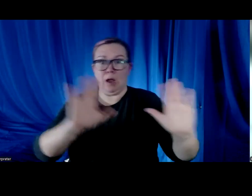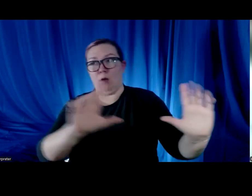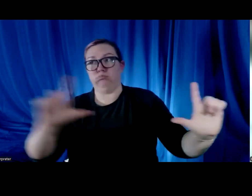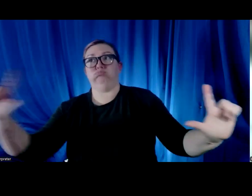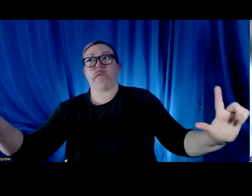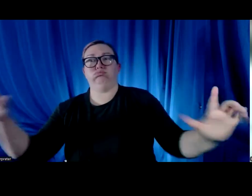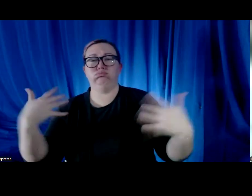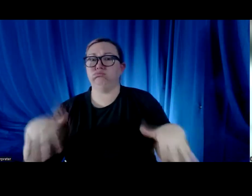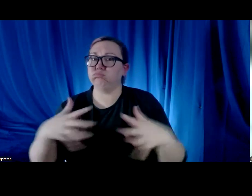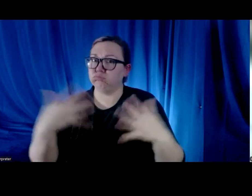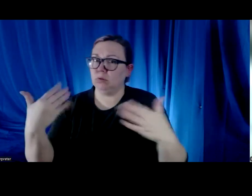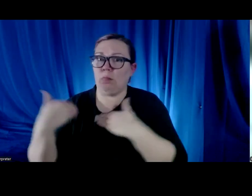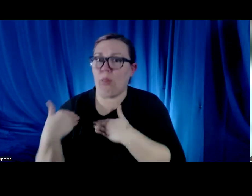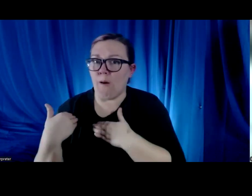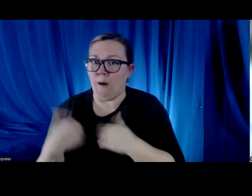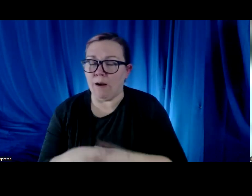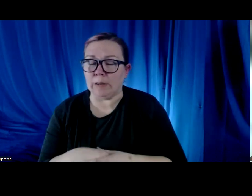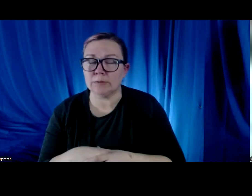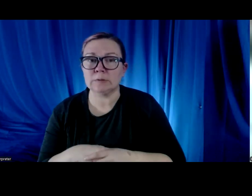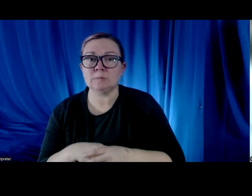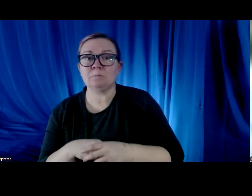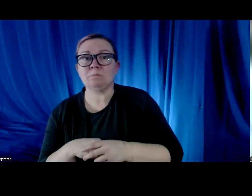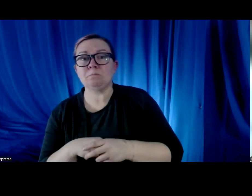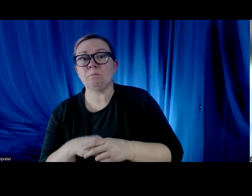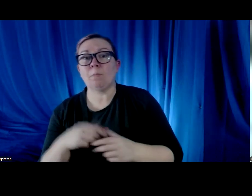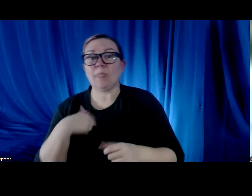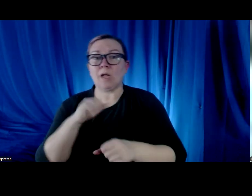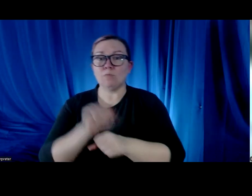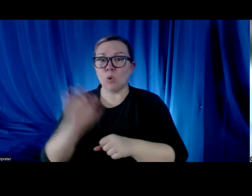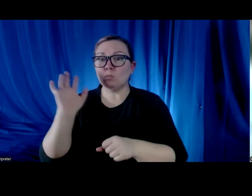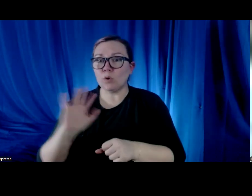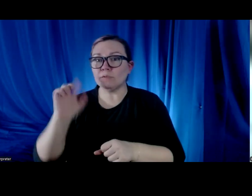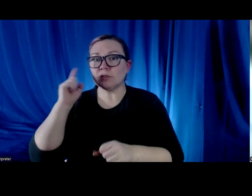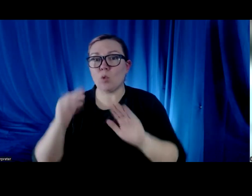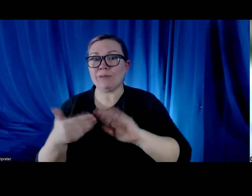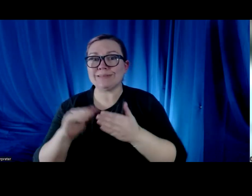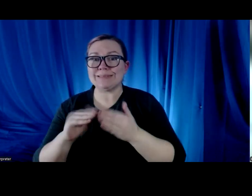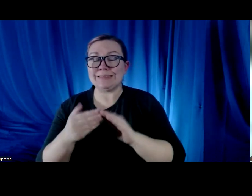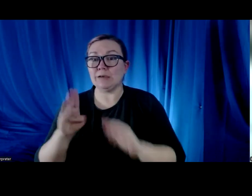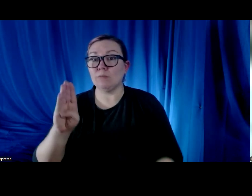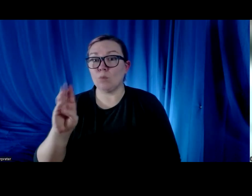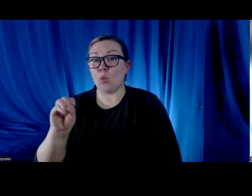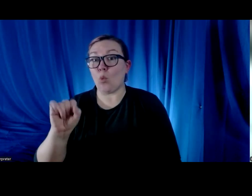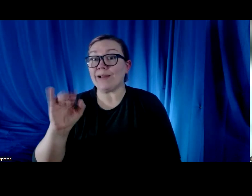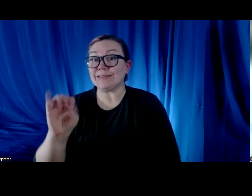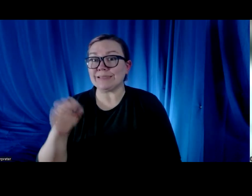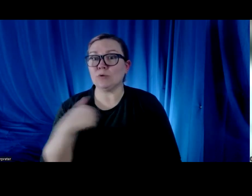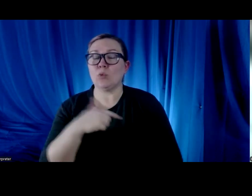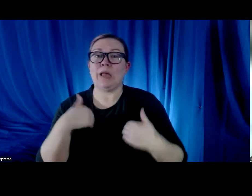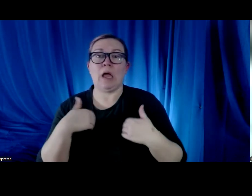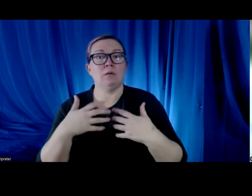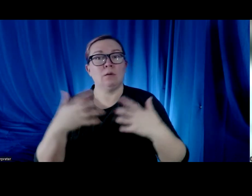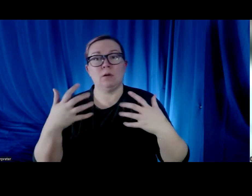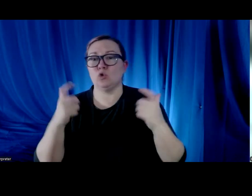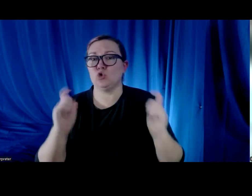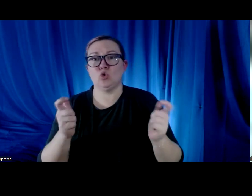scale. And I worked previously for the city of Boise, and we had a huge traffic box wrap